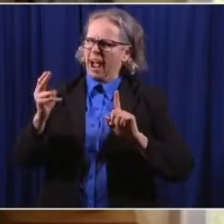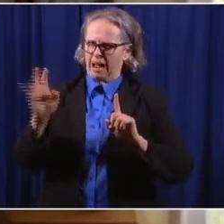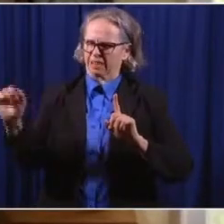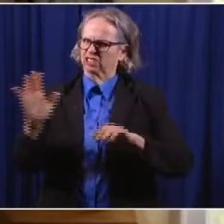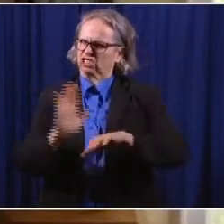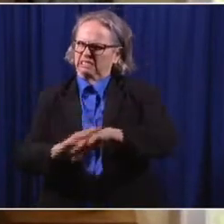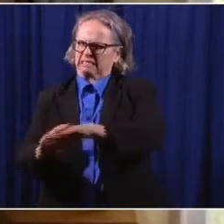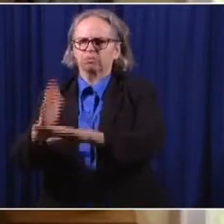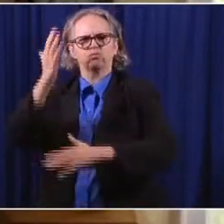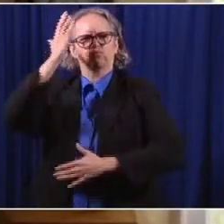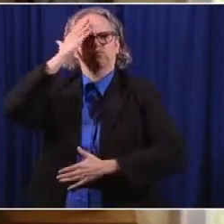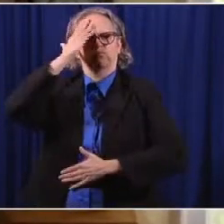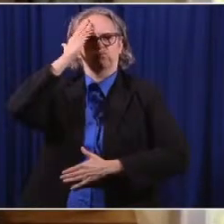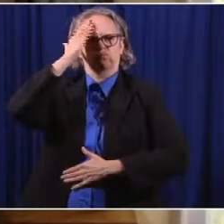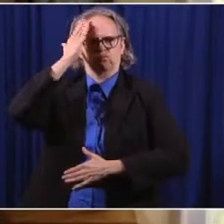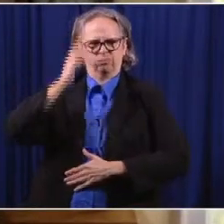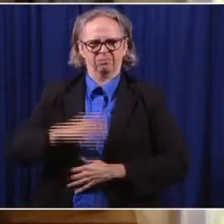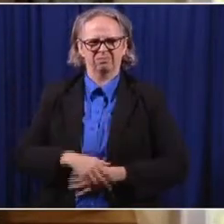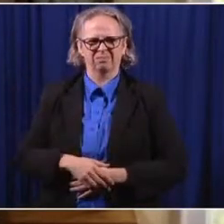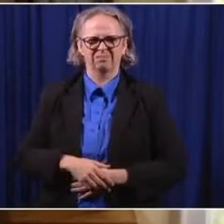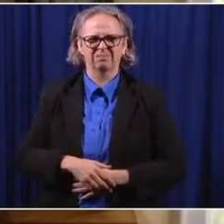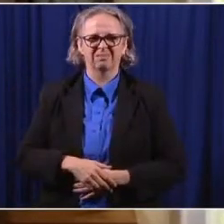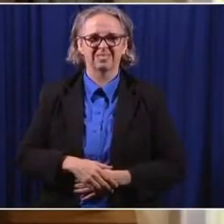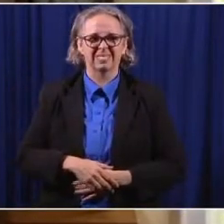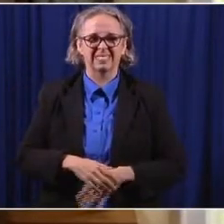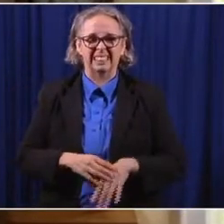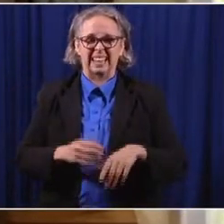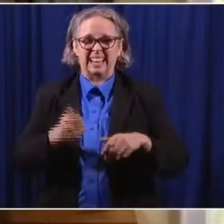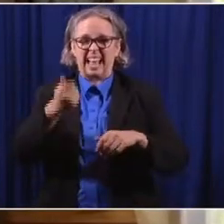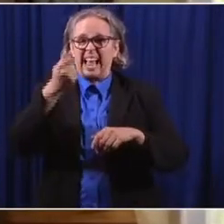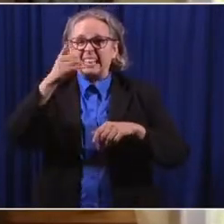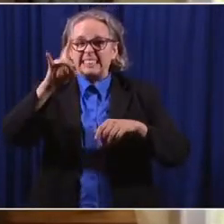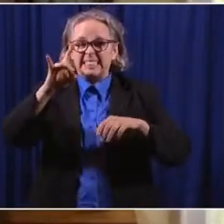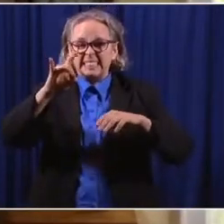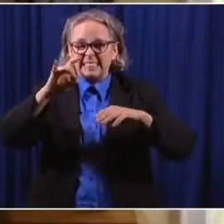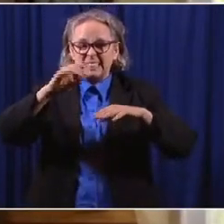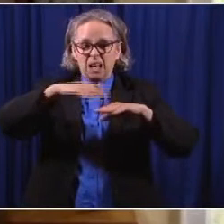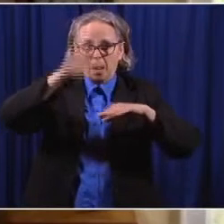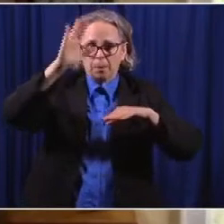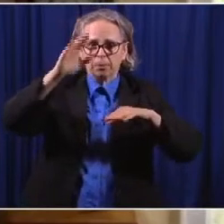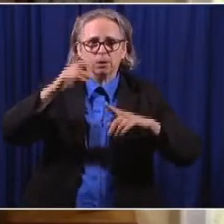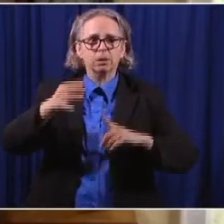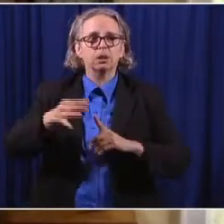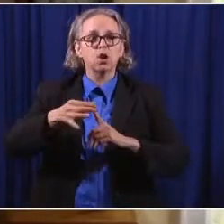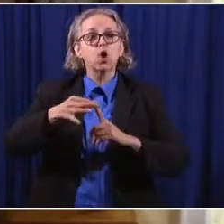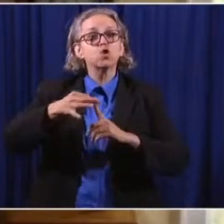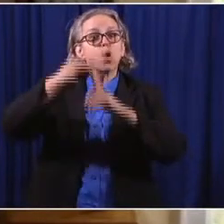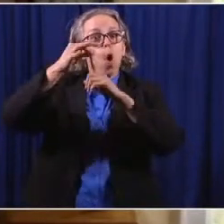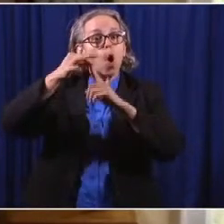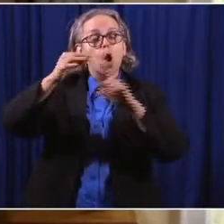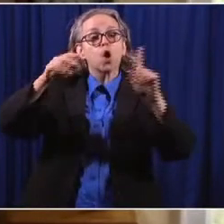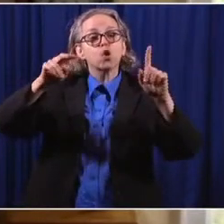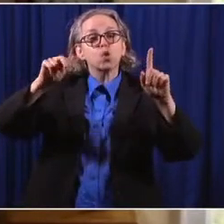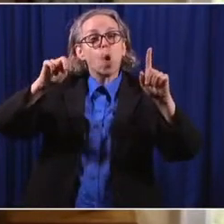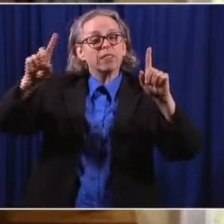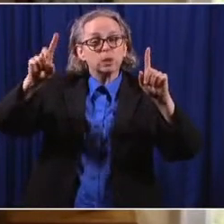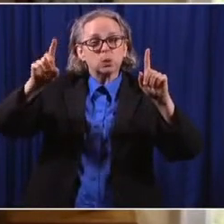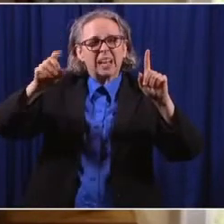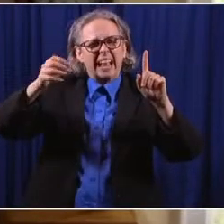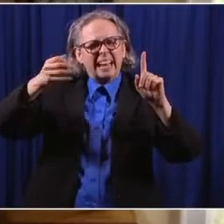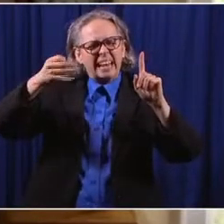these are actually 18, with the exception of North Dakota, that is at 19 positivity. That is a high